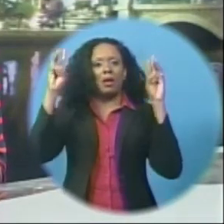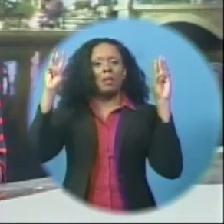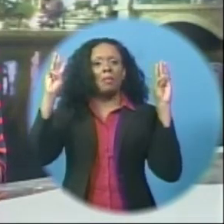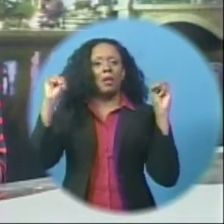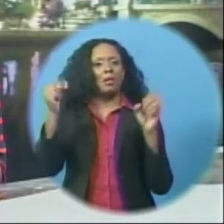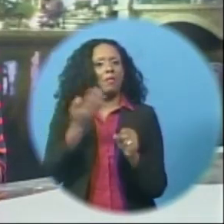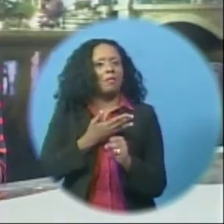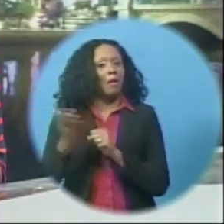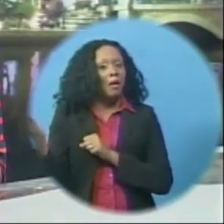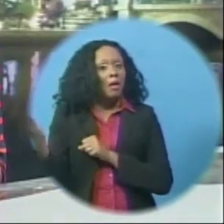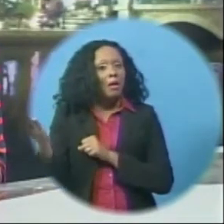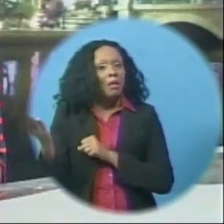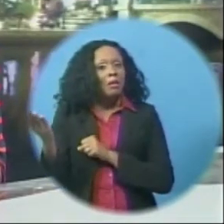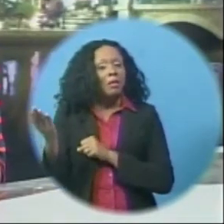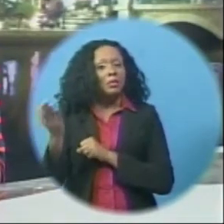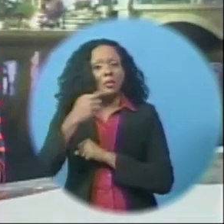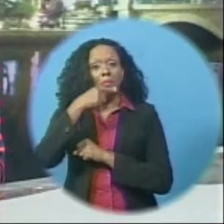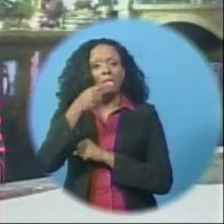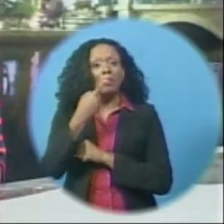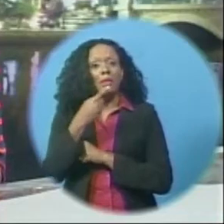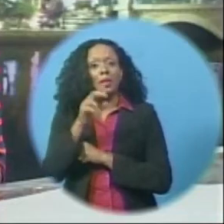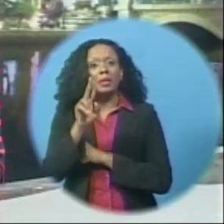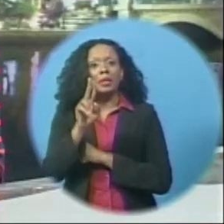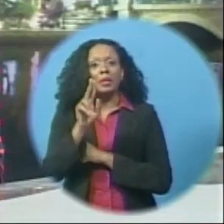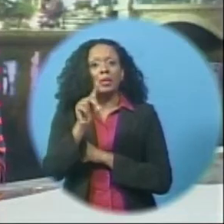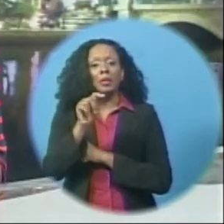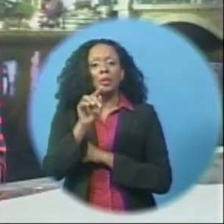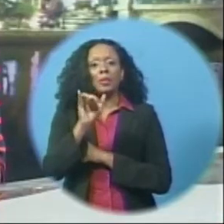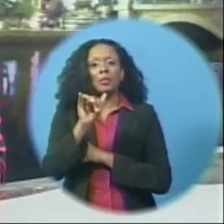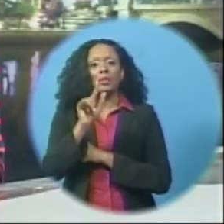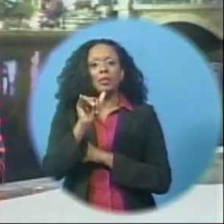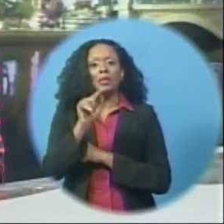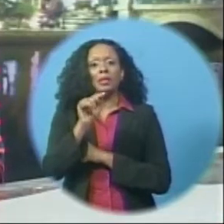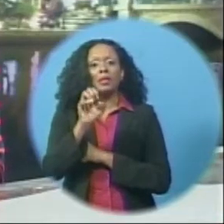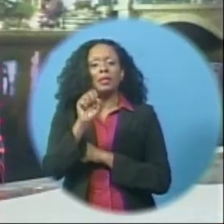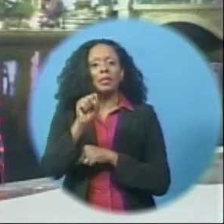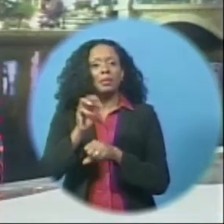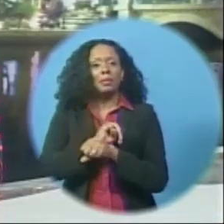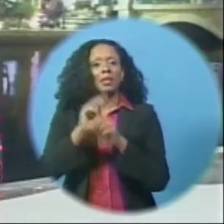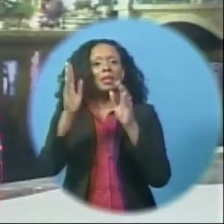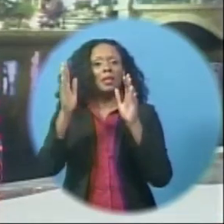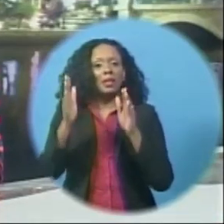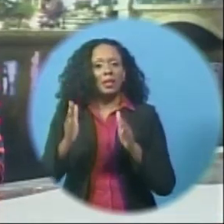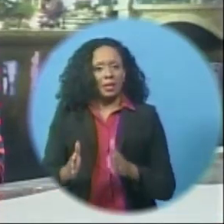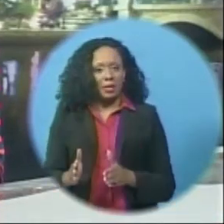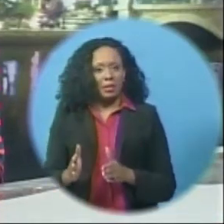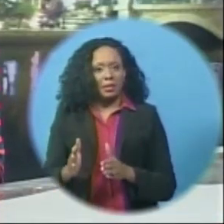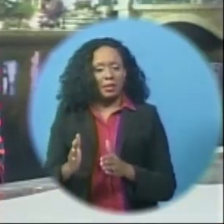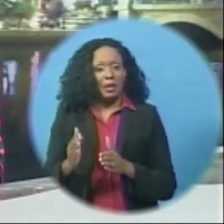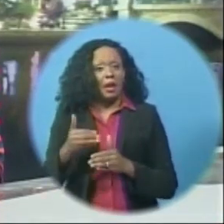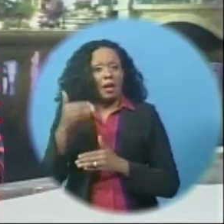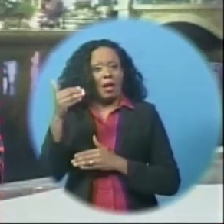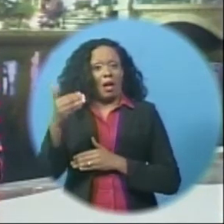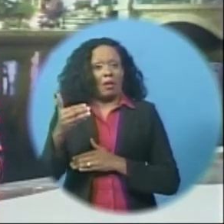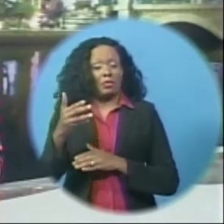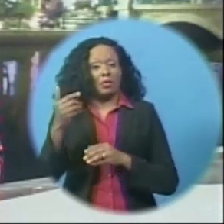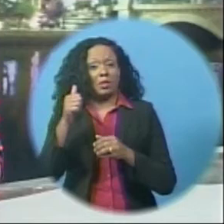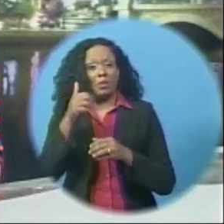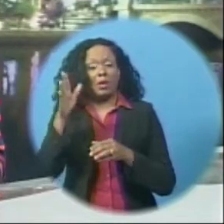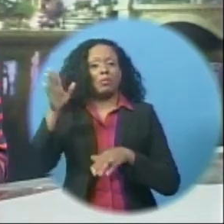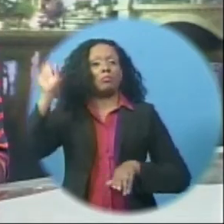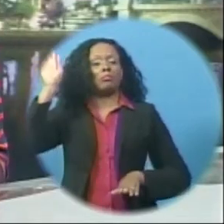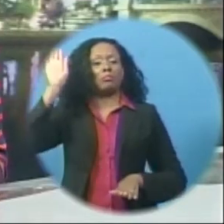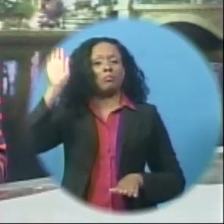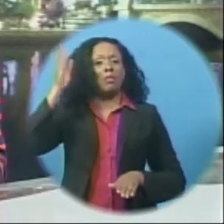Rowley fired his Public Utilities Minister, Marlene MacDonald, less than 72 hours after she was sworn in as a cabinet